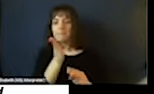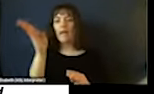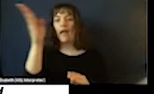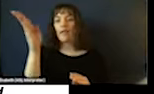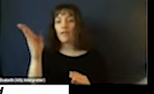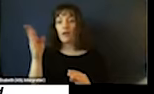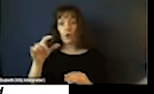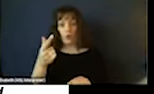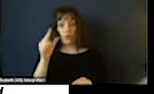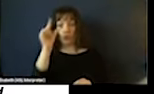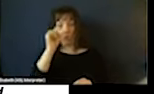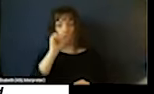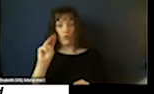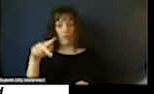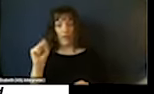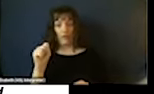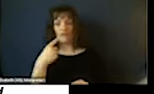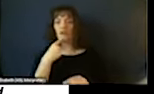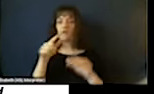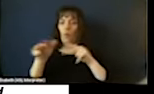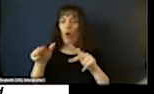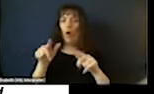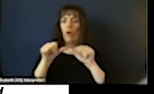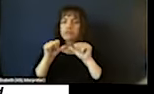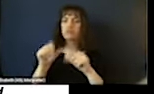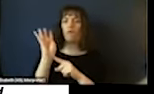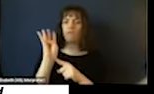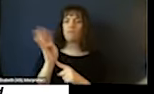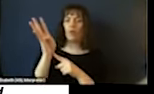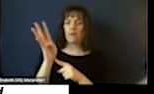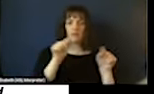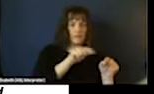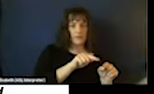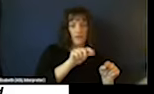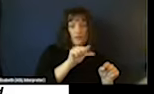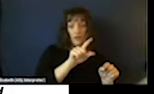the astronomy building to the restaurant. But what the screenshot doesn't show is that this